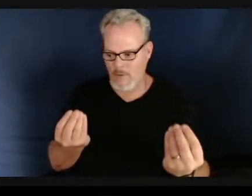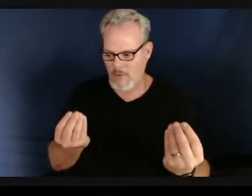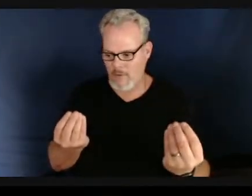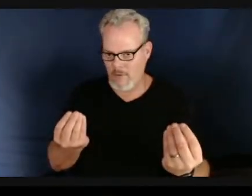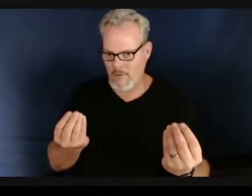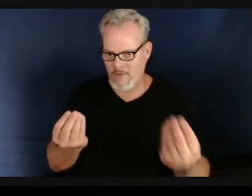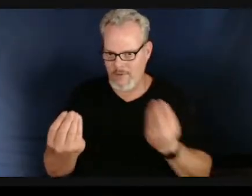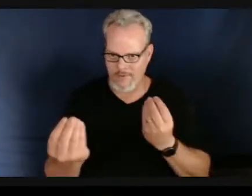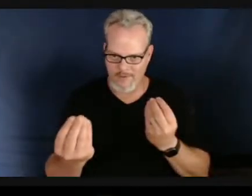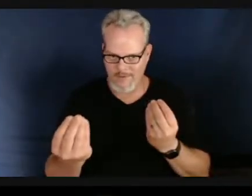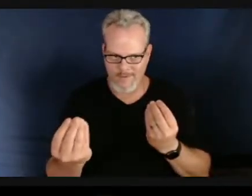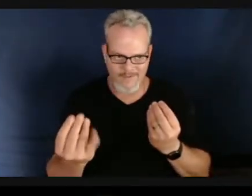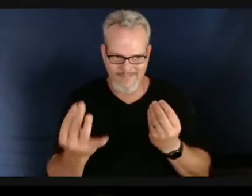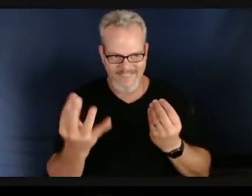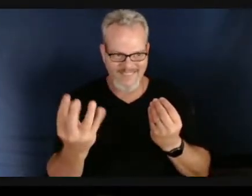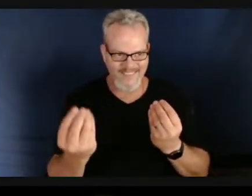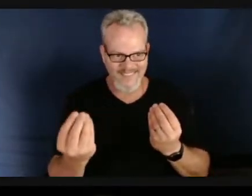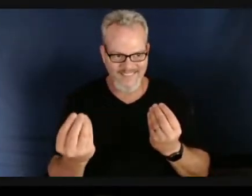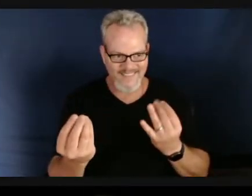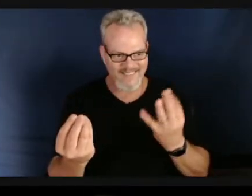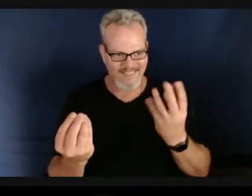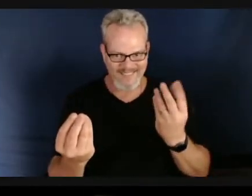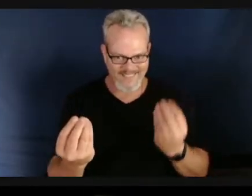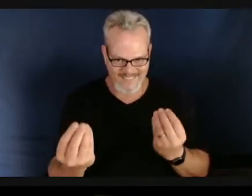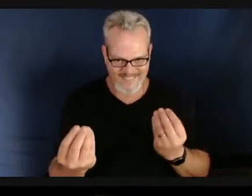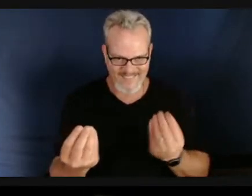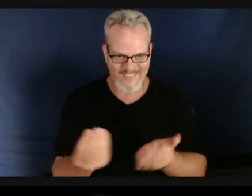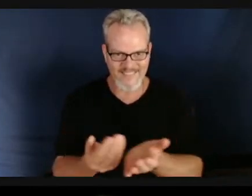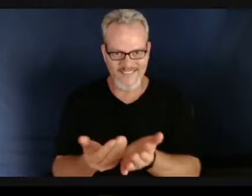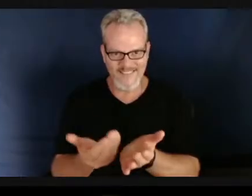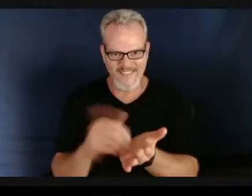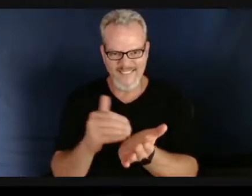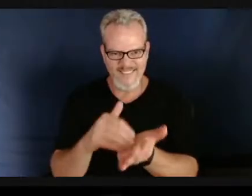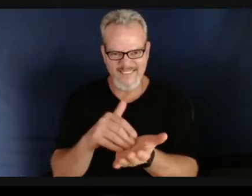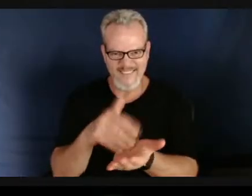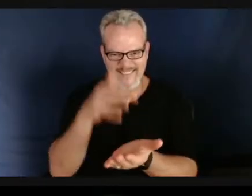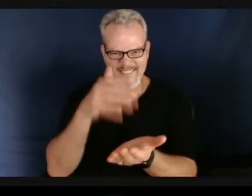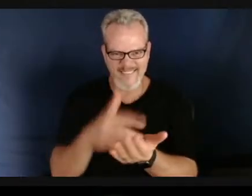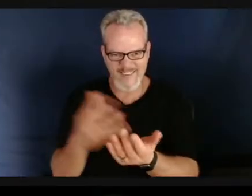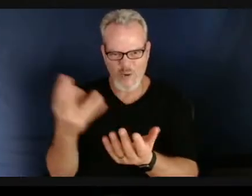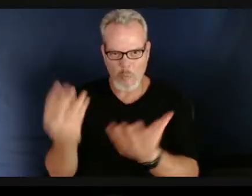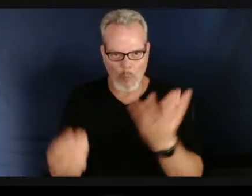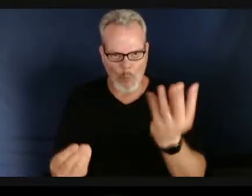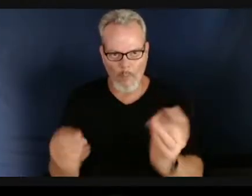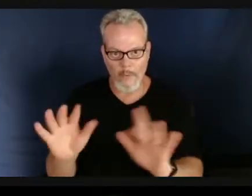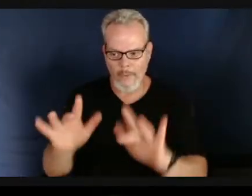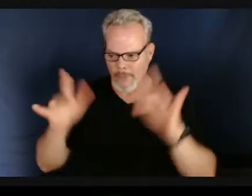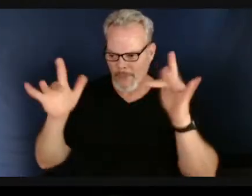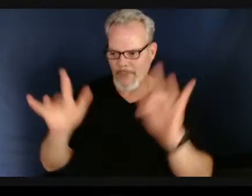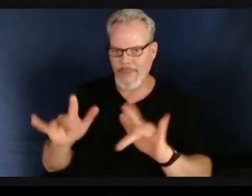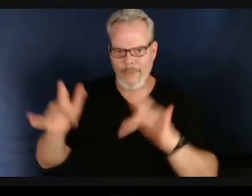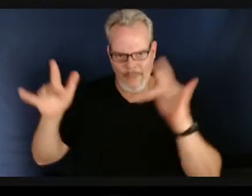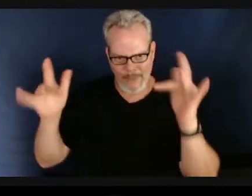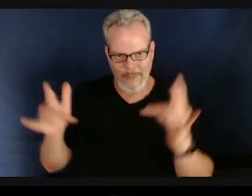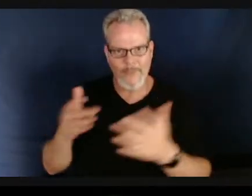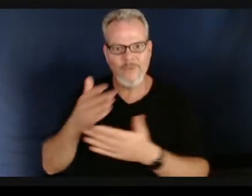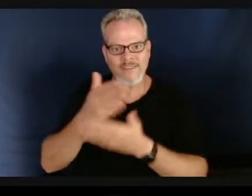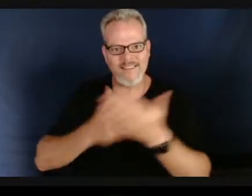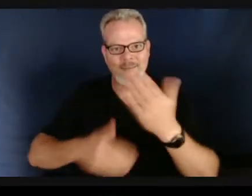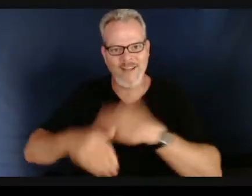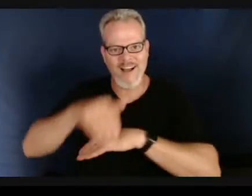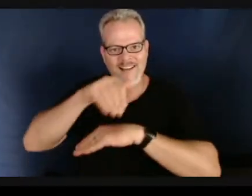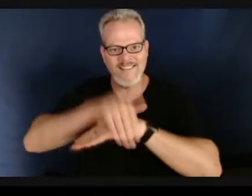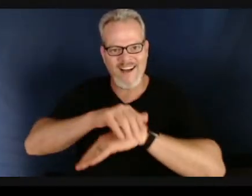vent, and some occasional little cone collapses and other spots of glow as well. So just some nighttime views there. You can see how the glow